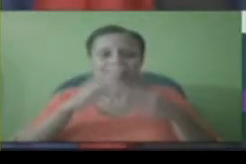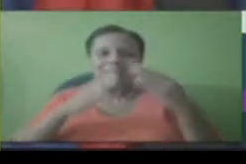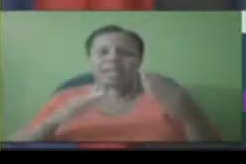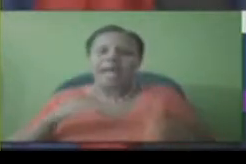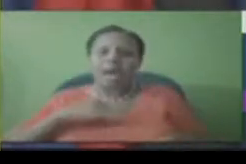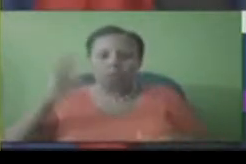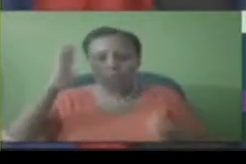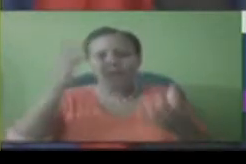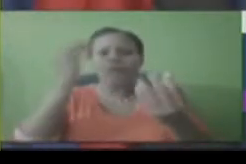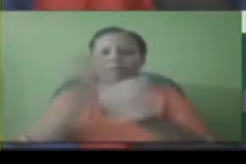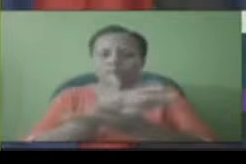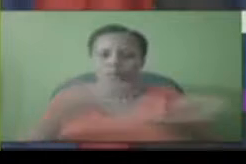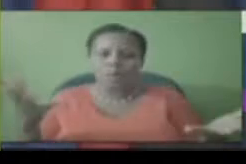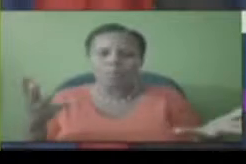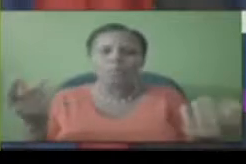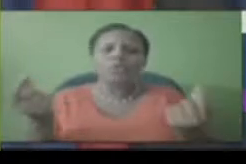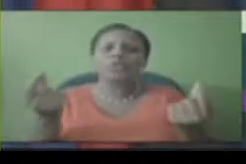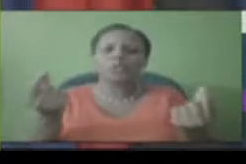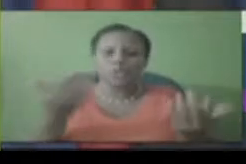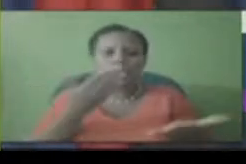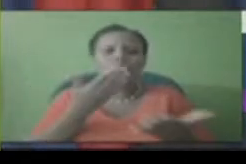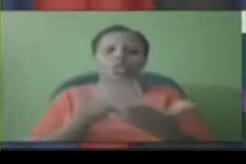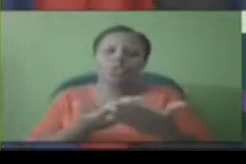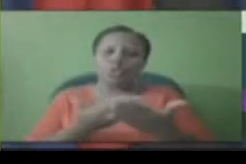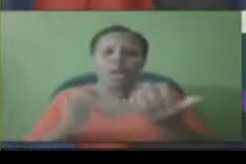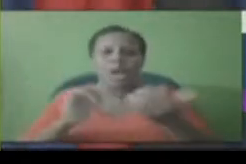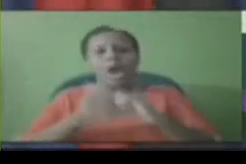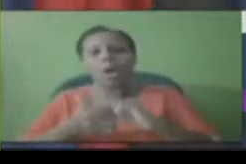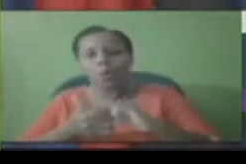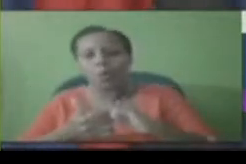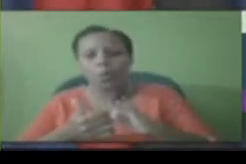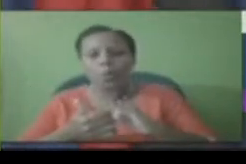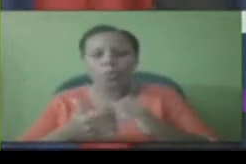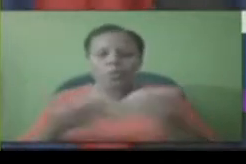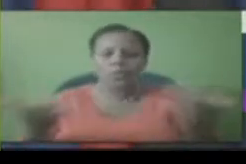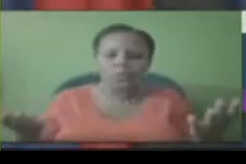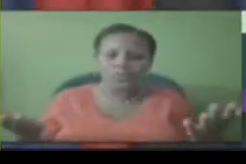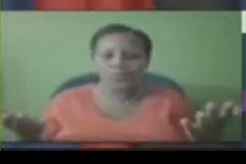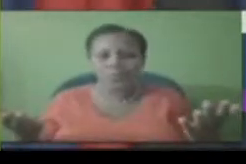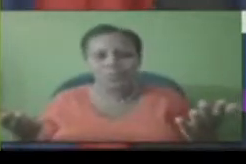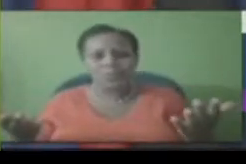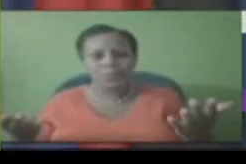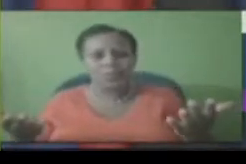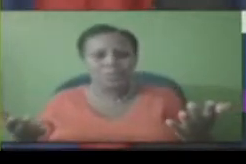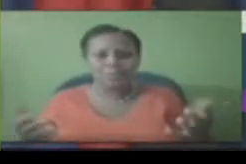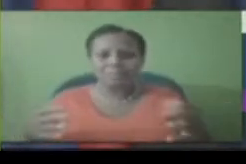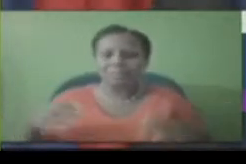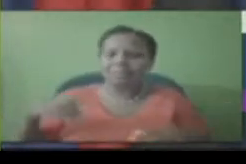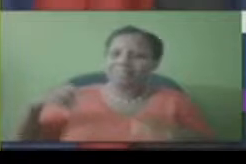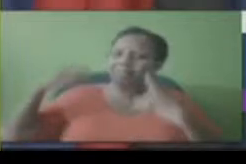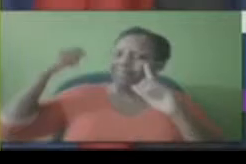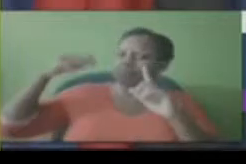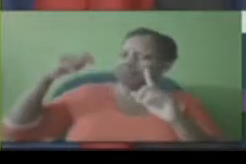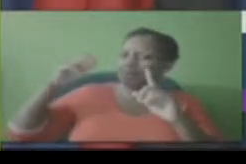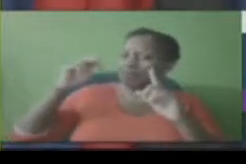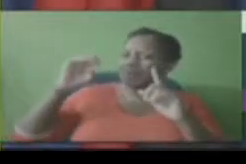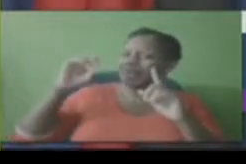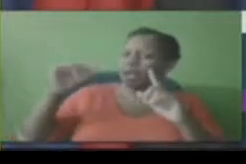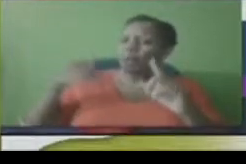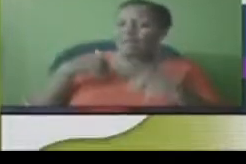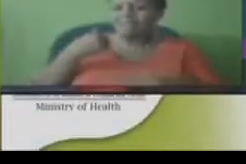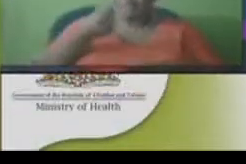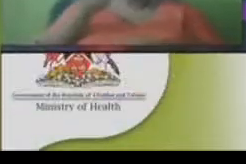a few more questions. We have a few more questions. But my colleague was asking one before. Yes,